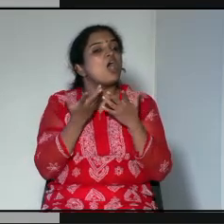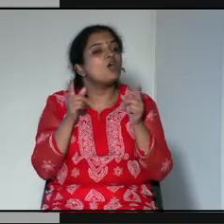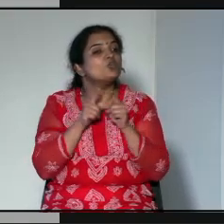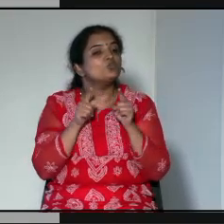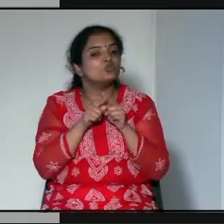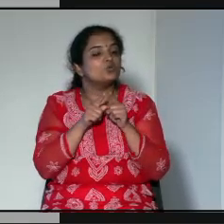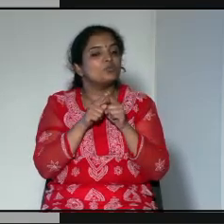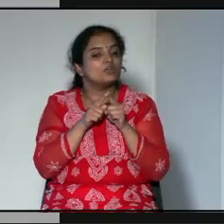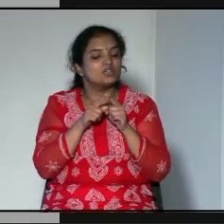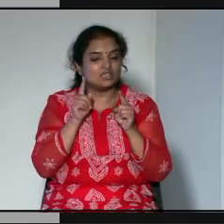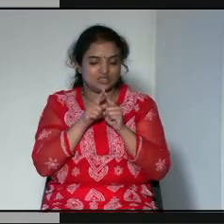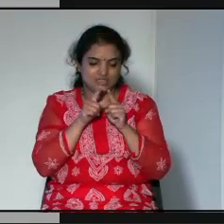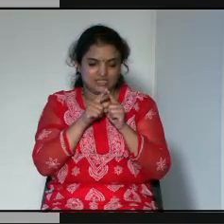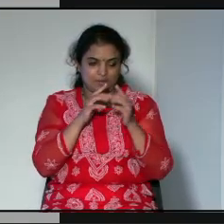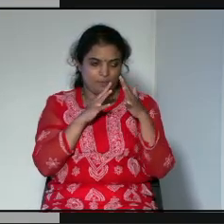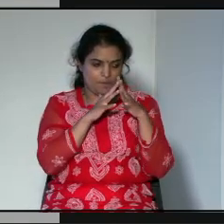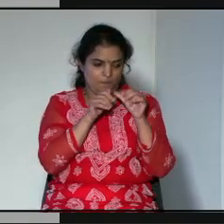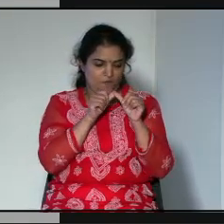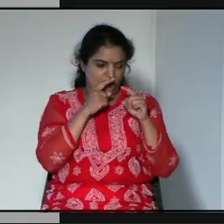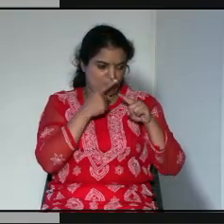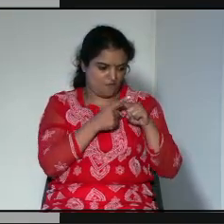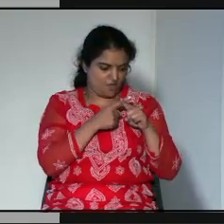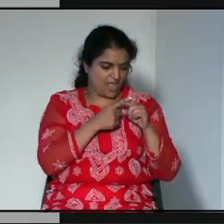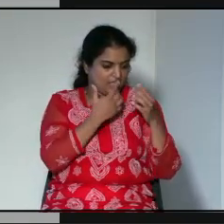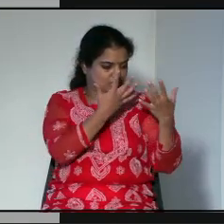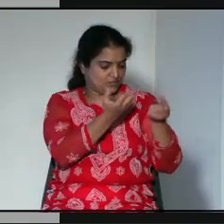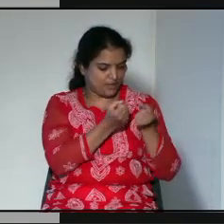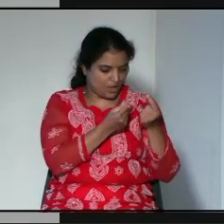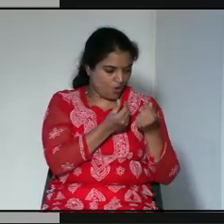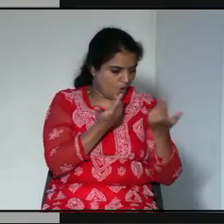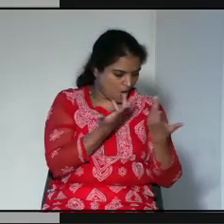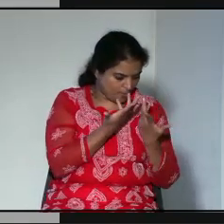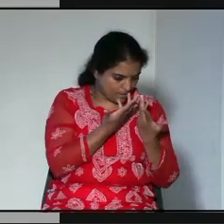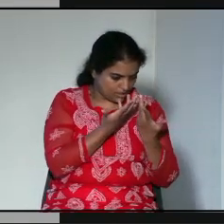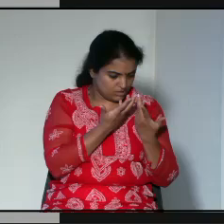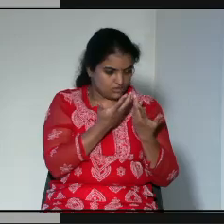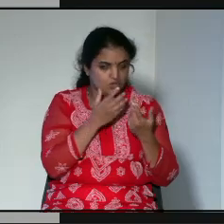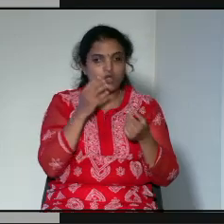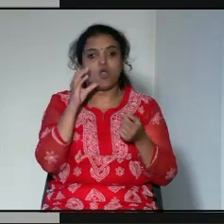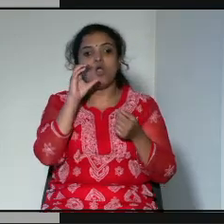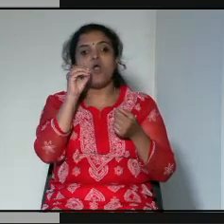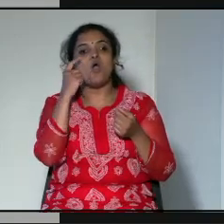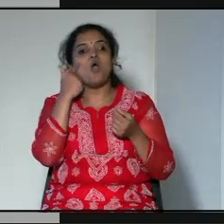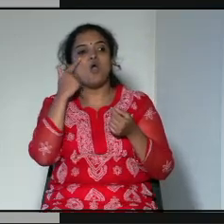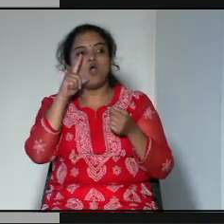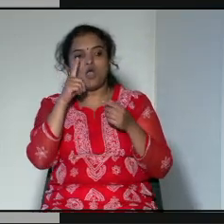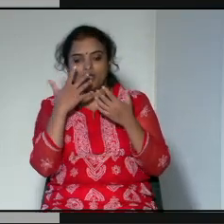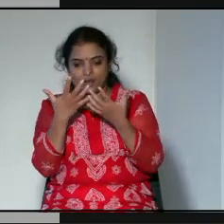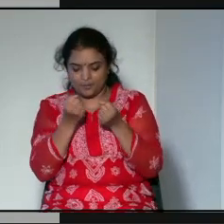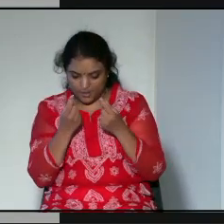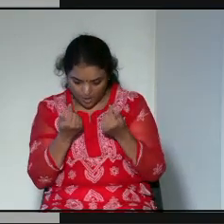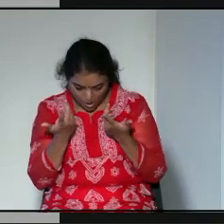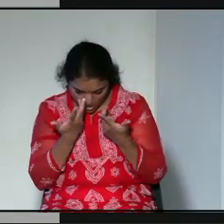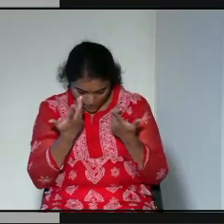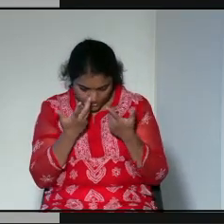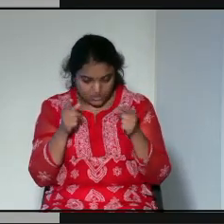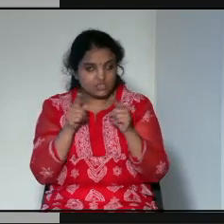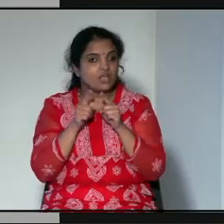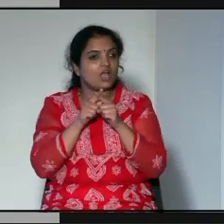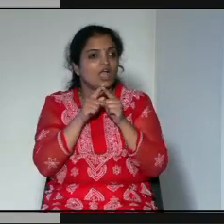price. So it's also interesting in the film upstairs how these craftsmen are selling by the weight, not